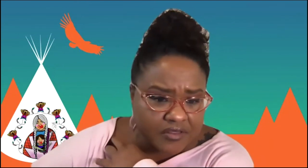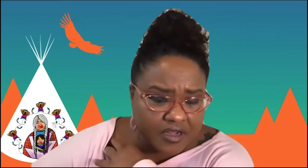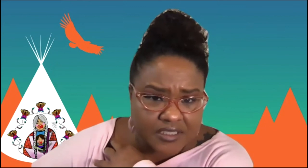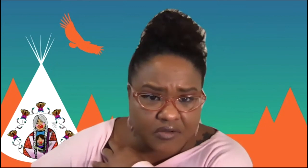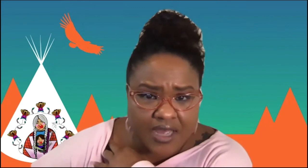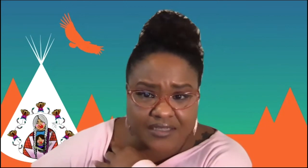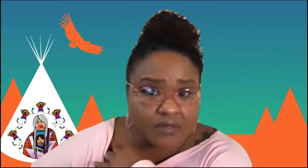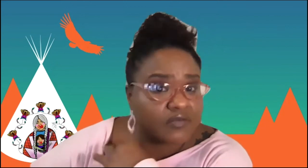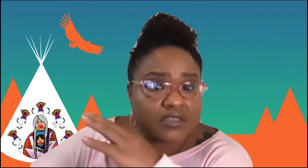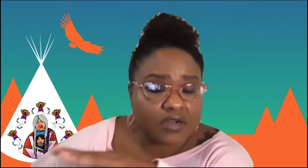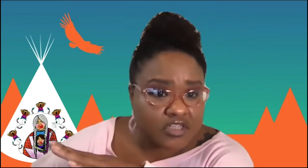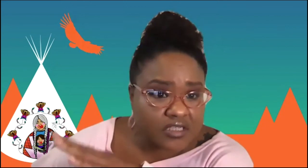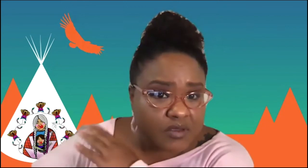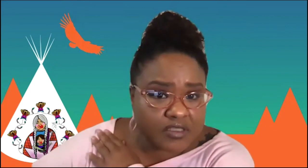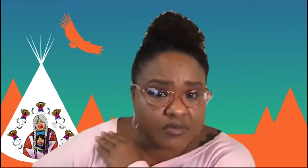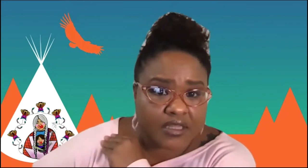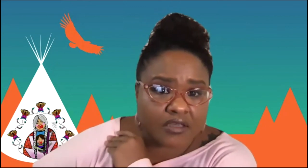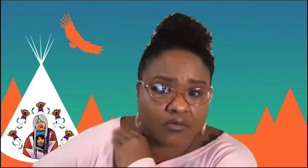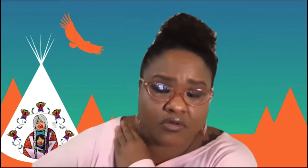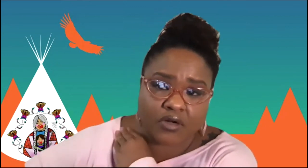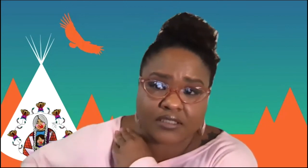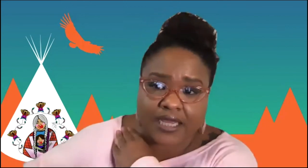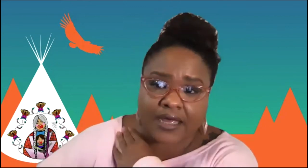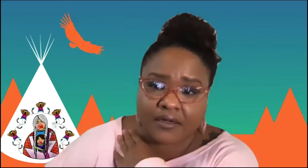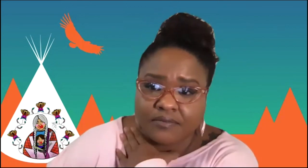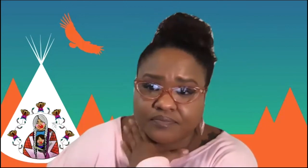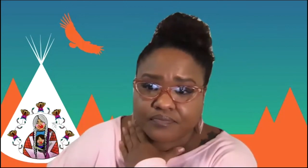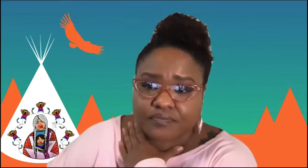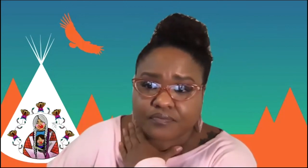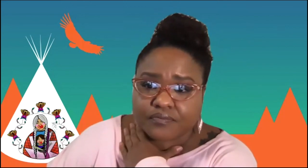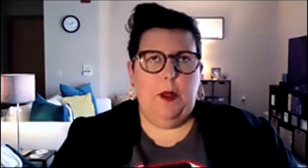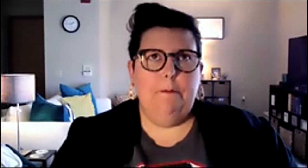other thoughts that you had in some of these questions? Maybe something that you wanted to add?